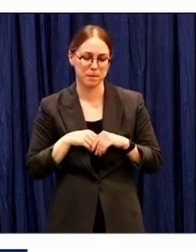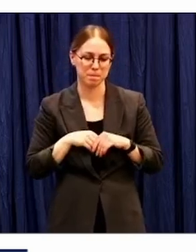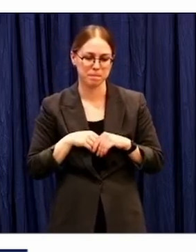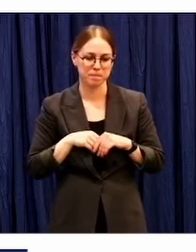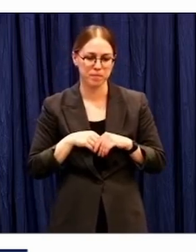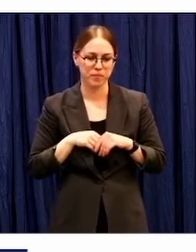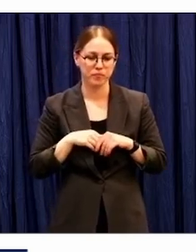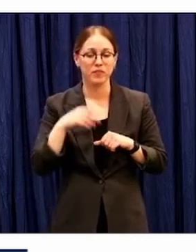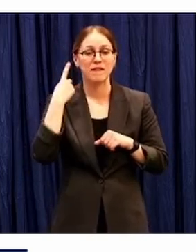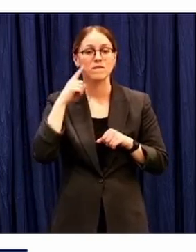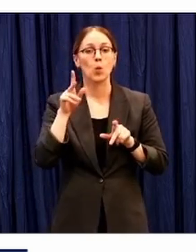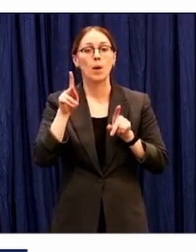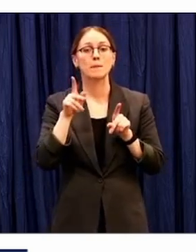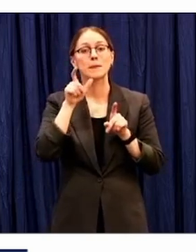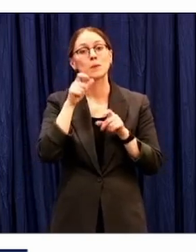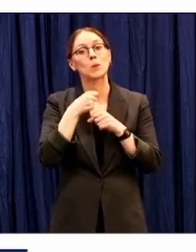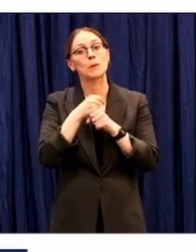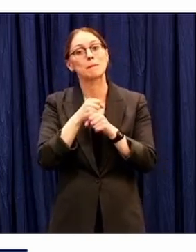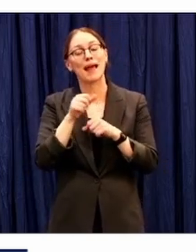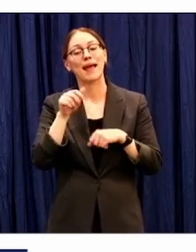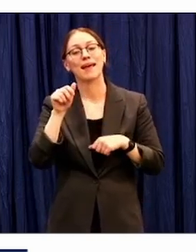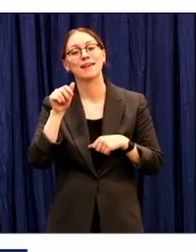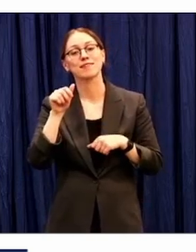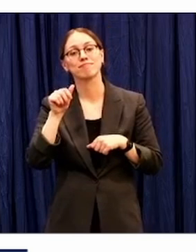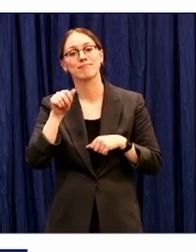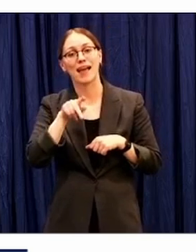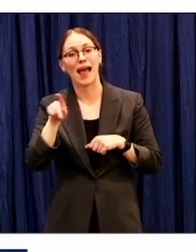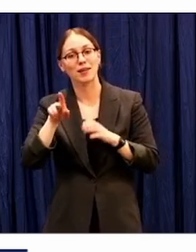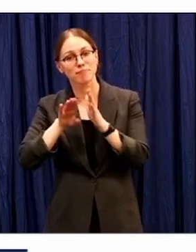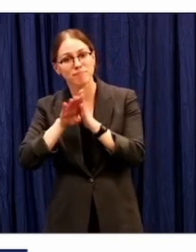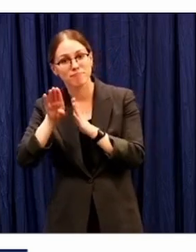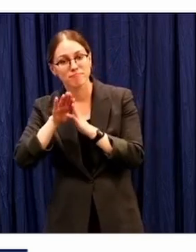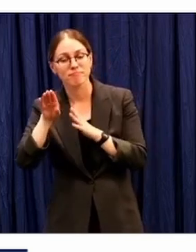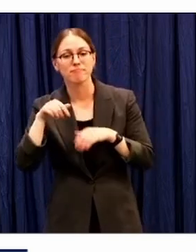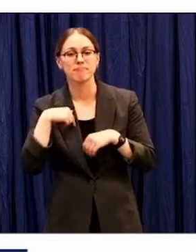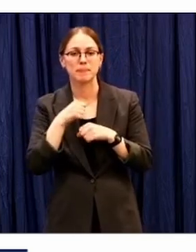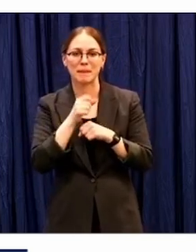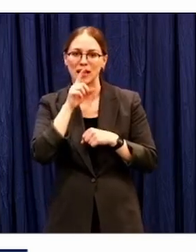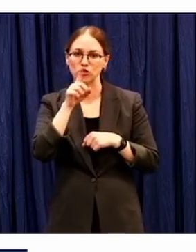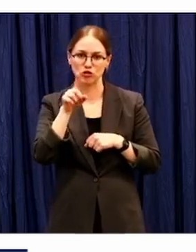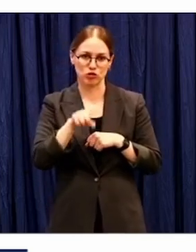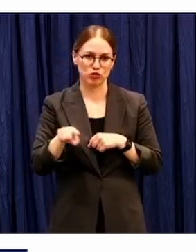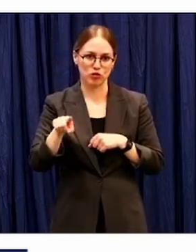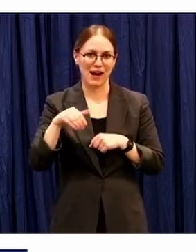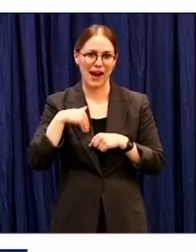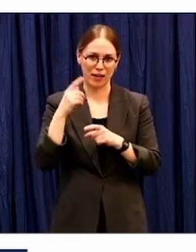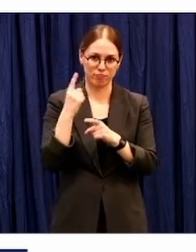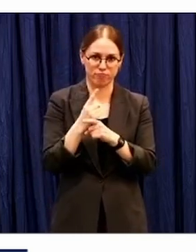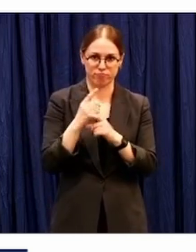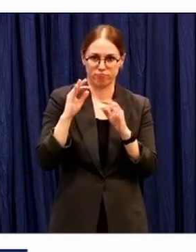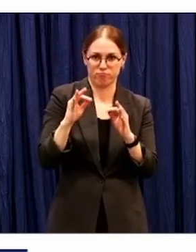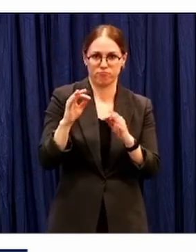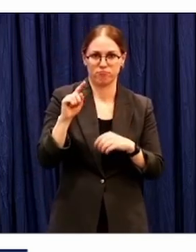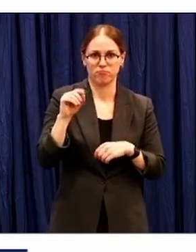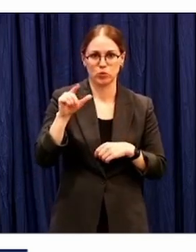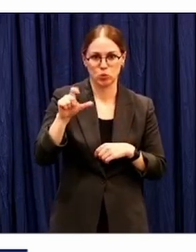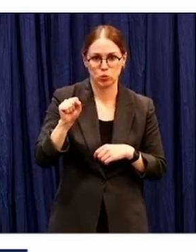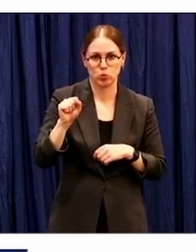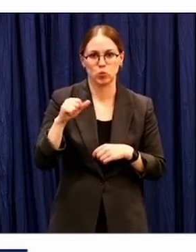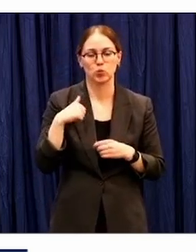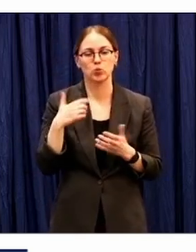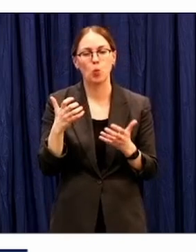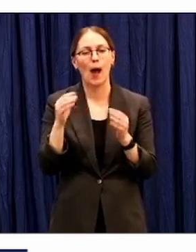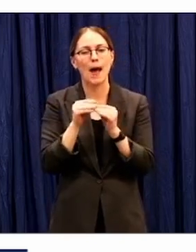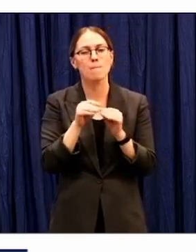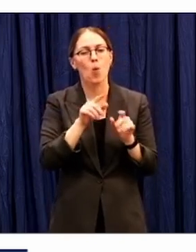application developers in-house at DTMB, we are working on ensuring they have all the right tools that they need. Currently working on getting them some additional